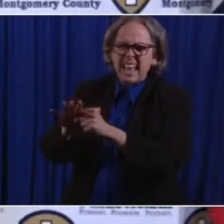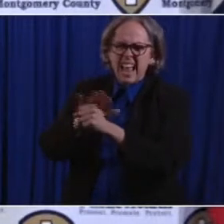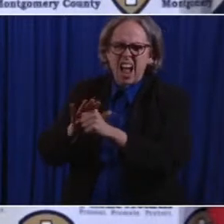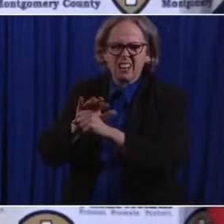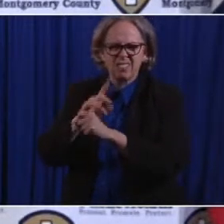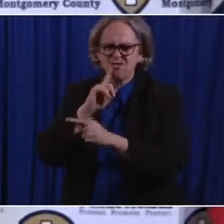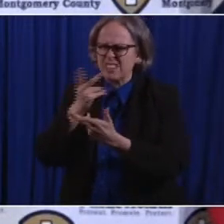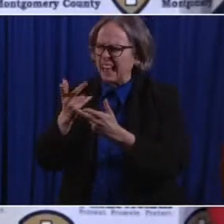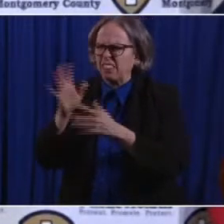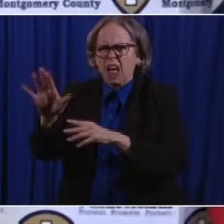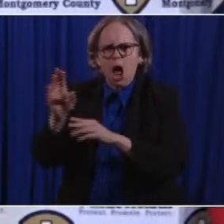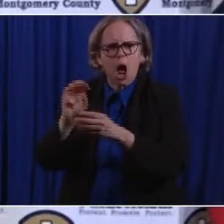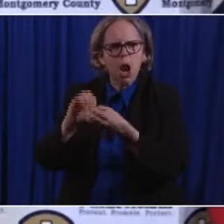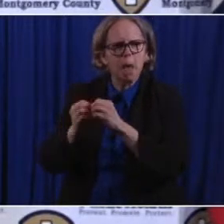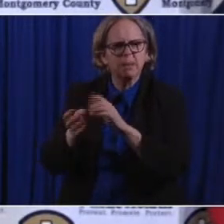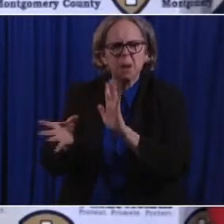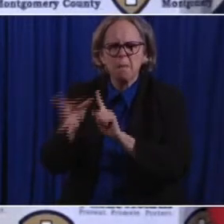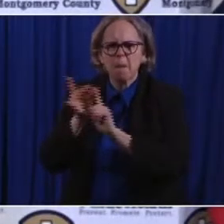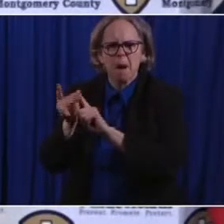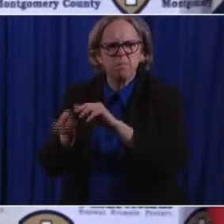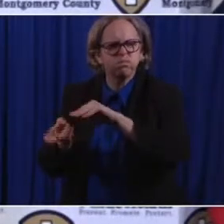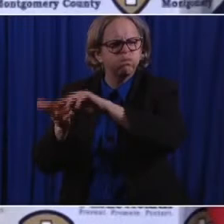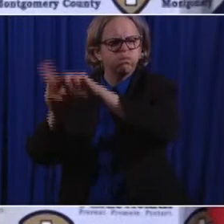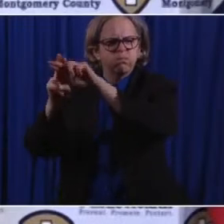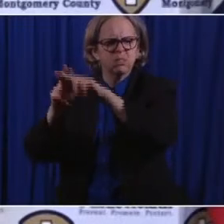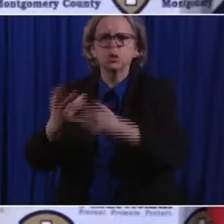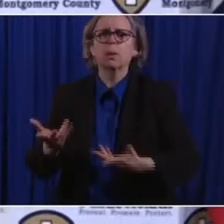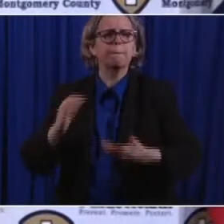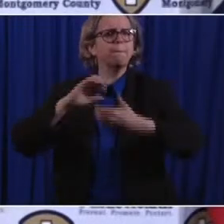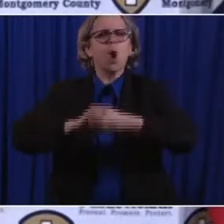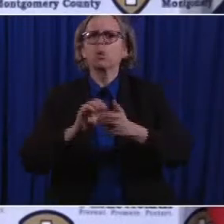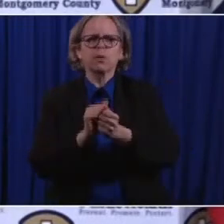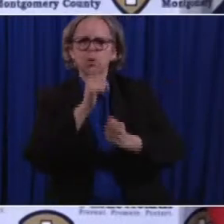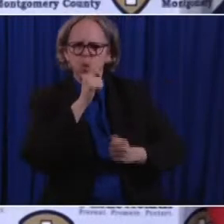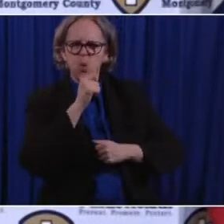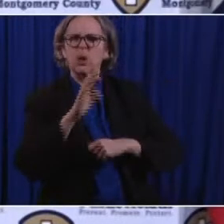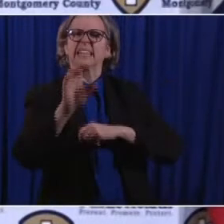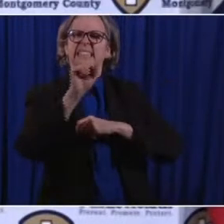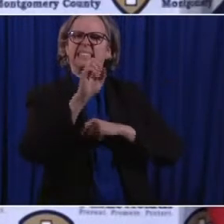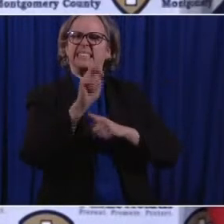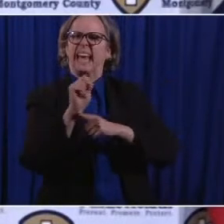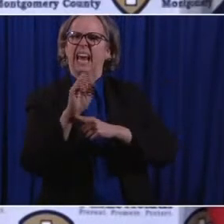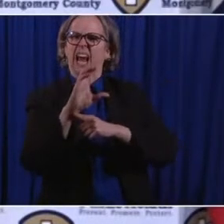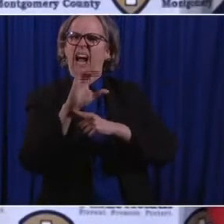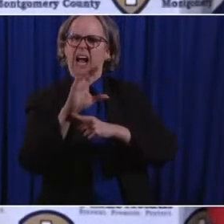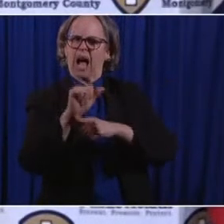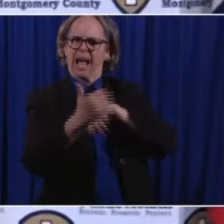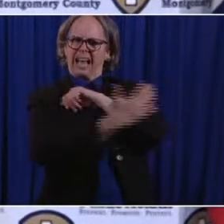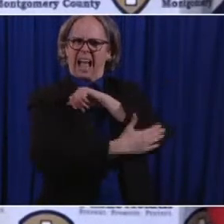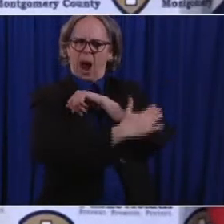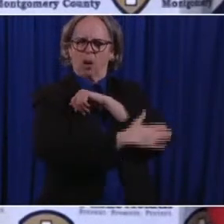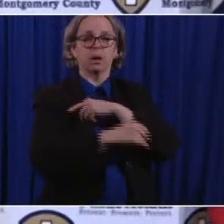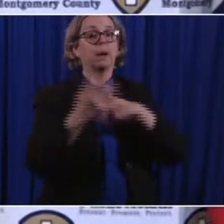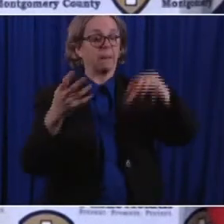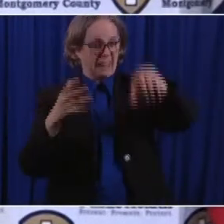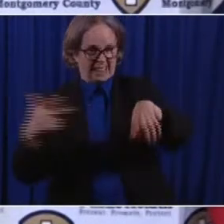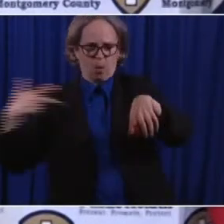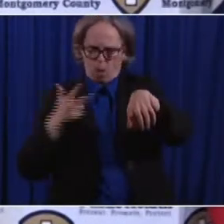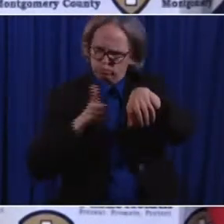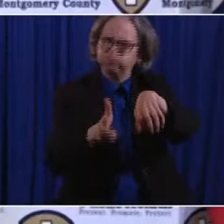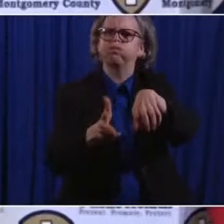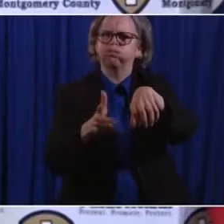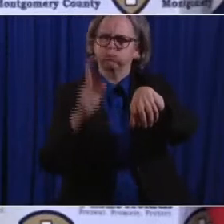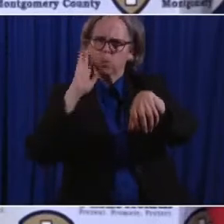Seneca County General Health District to offer a long-term drive-through clinic at 1600 North Union Street. The site